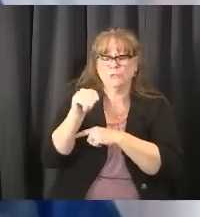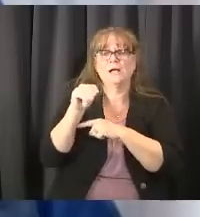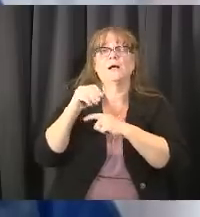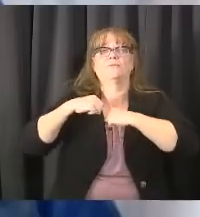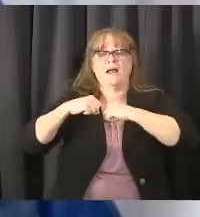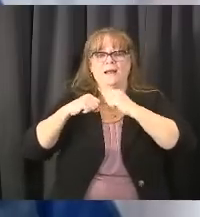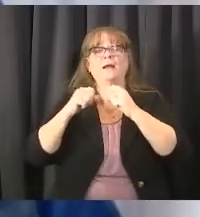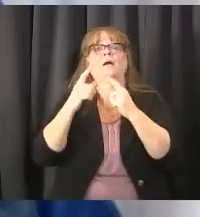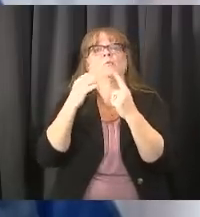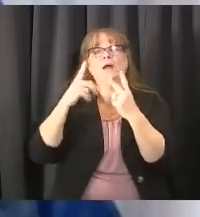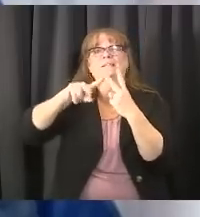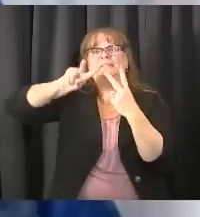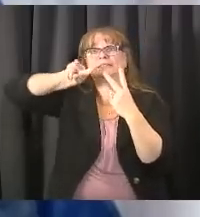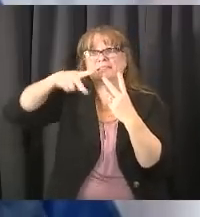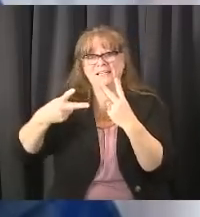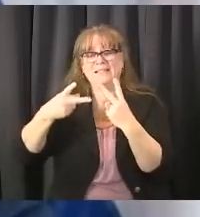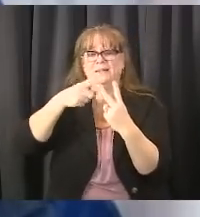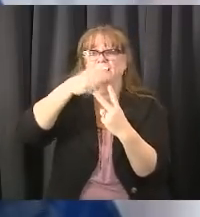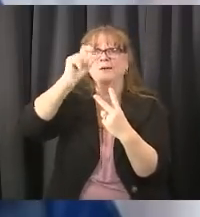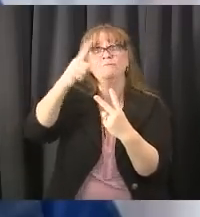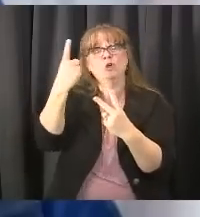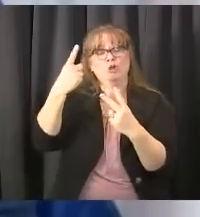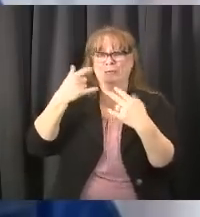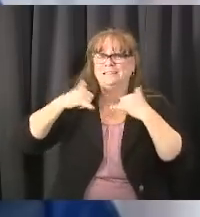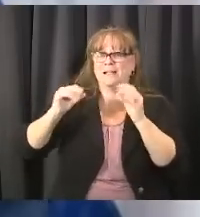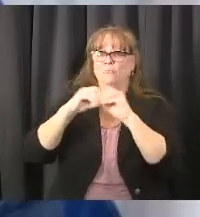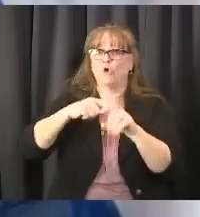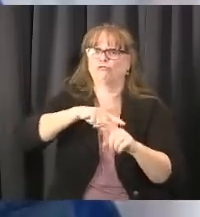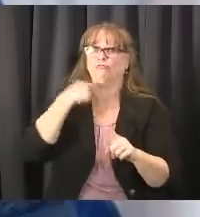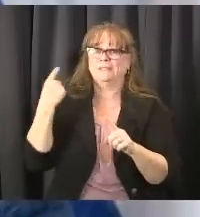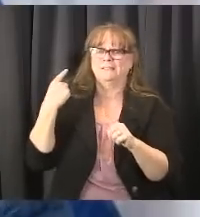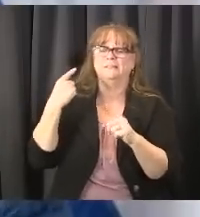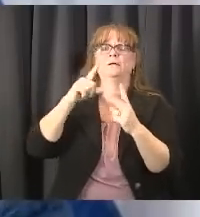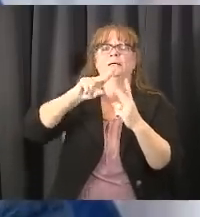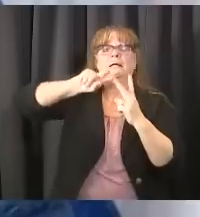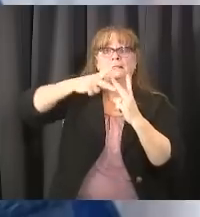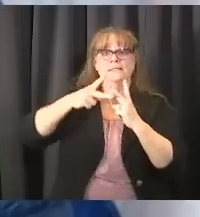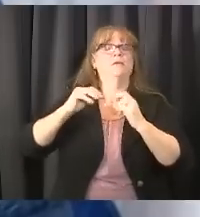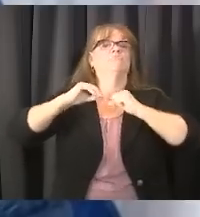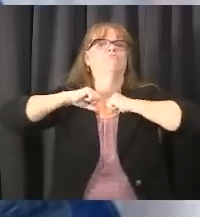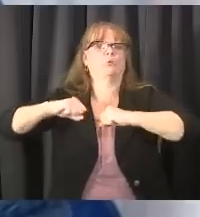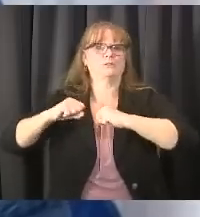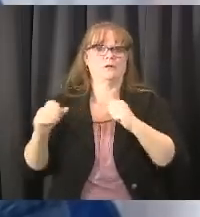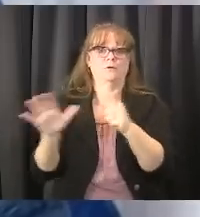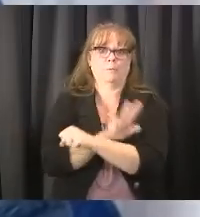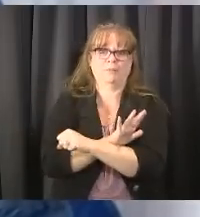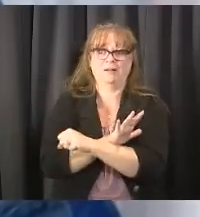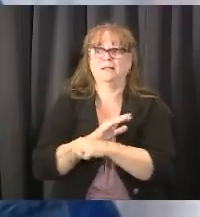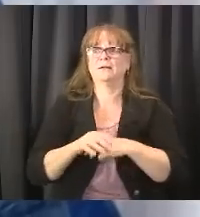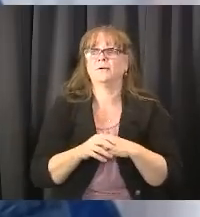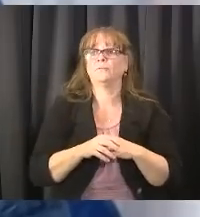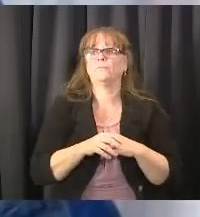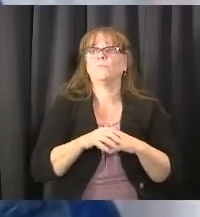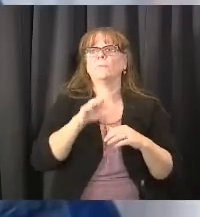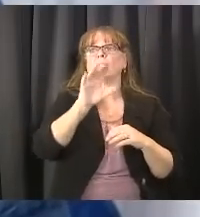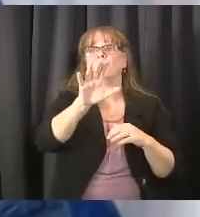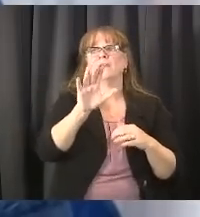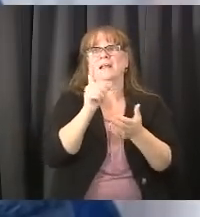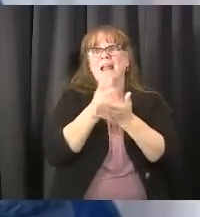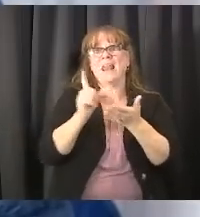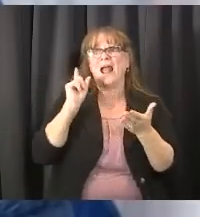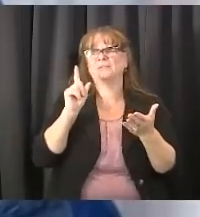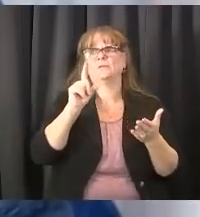later. Last week, we were excited to see our very own Lieutenant Governor of Colorado, Diane Primavera, who is part of the 70 and up